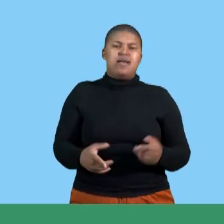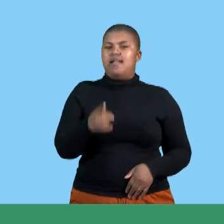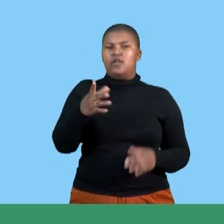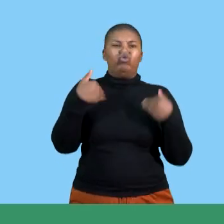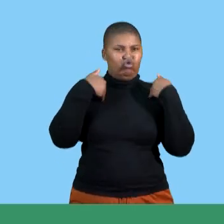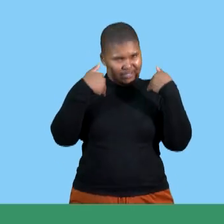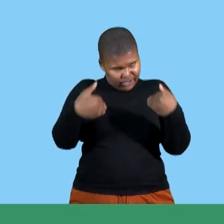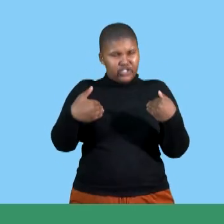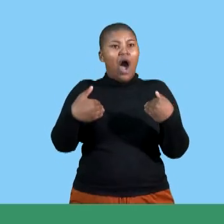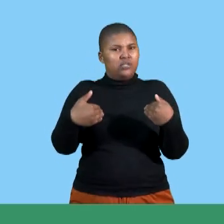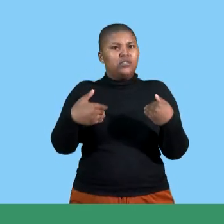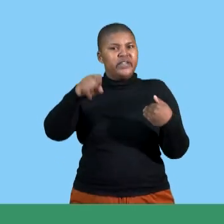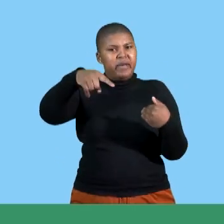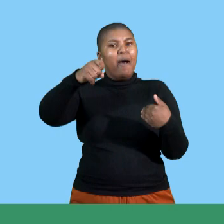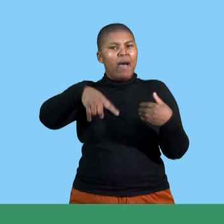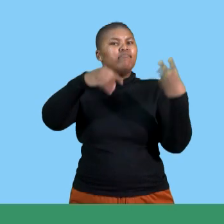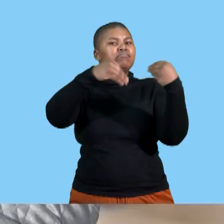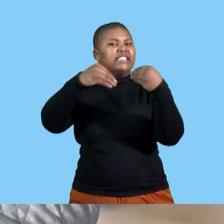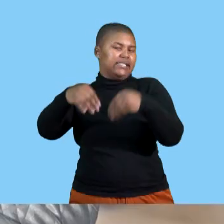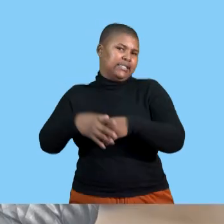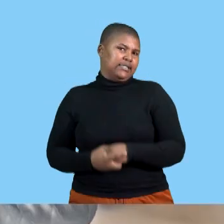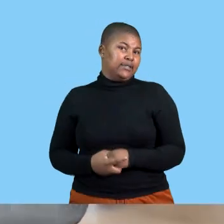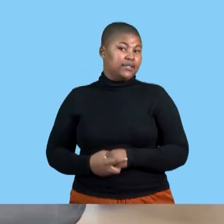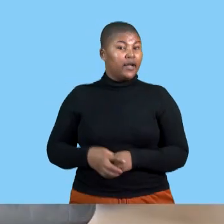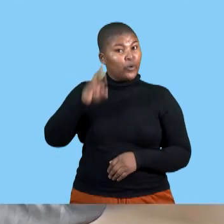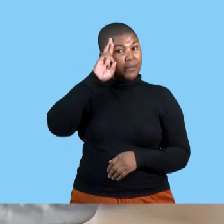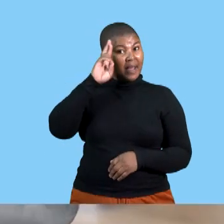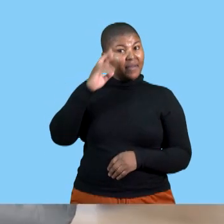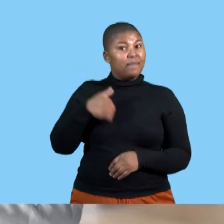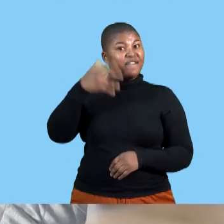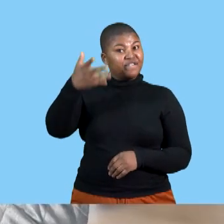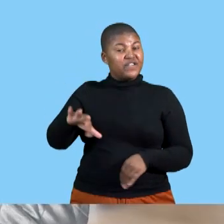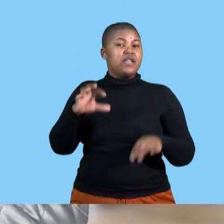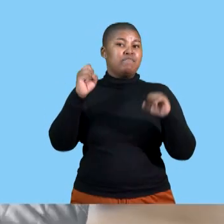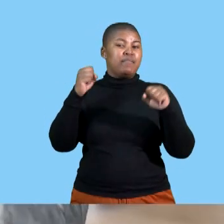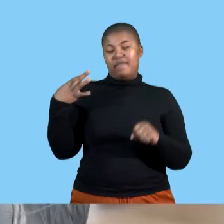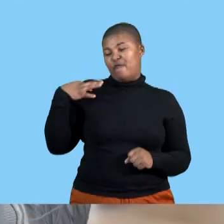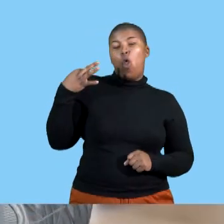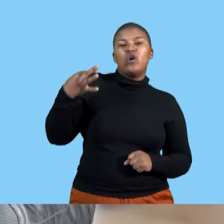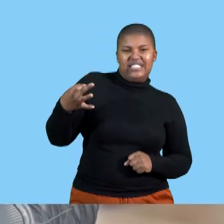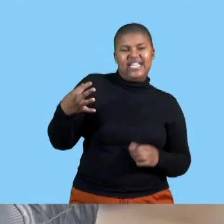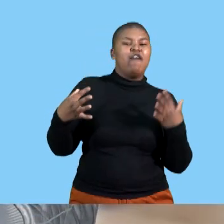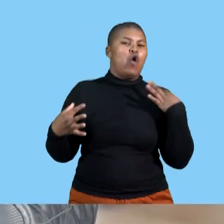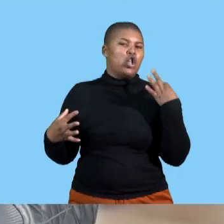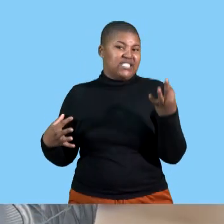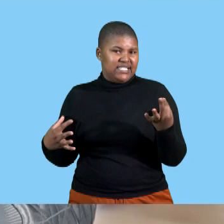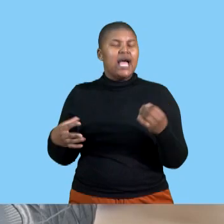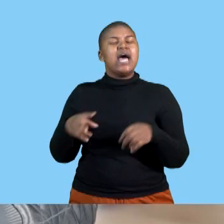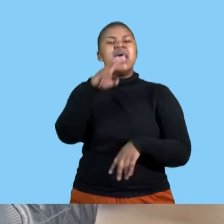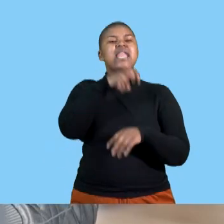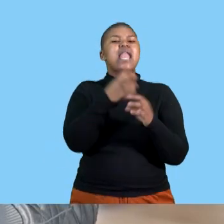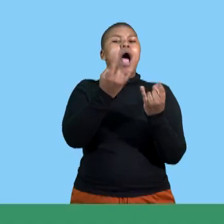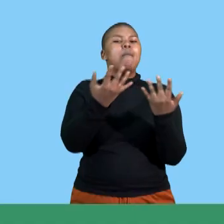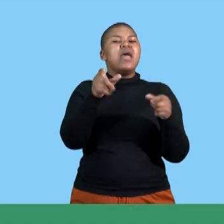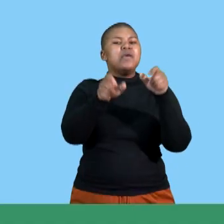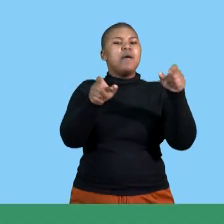start a cooperative, remember we said it's a voluntary association, so it only needs 5 people to start.